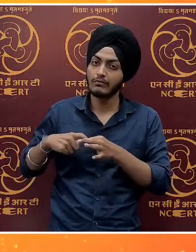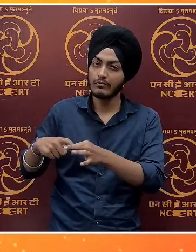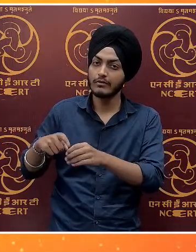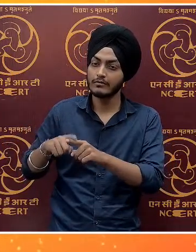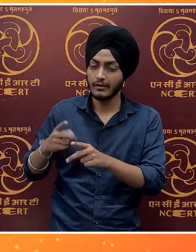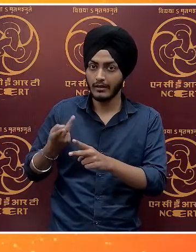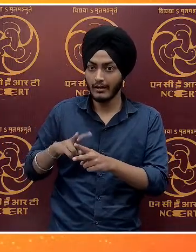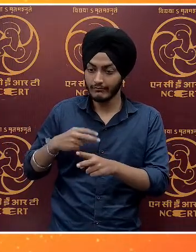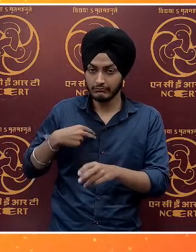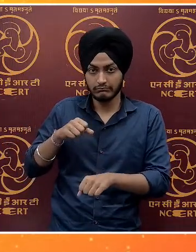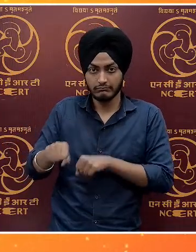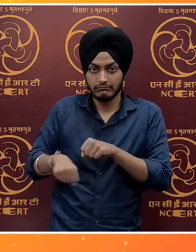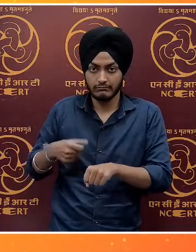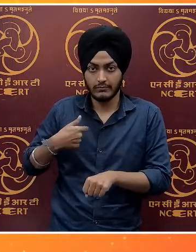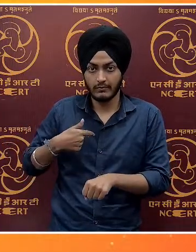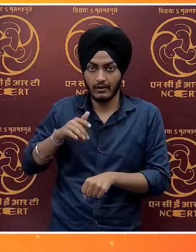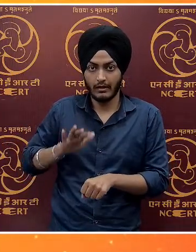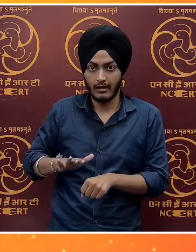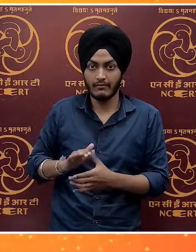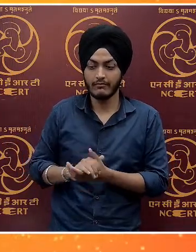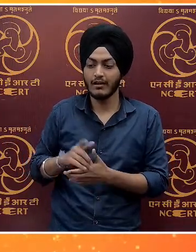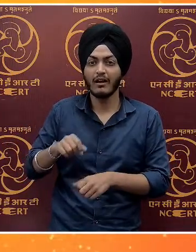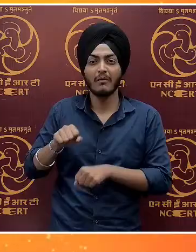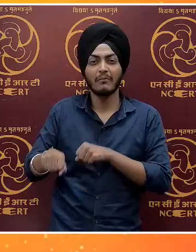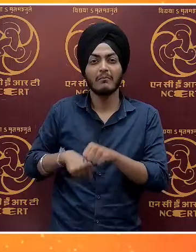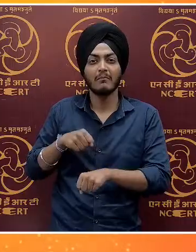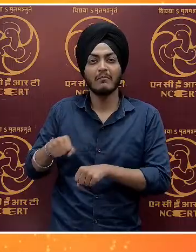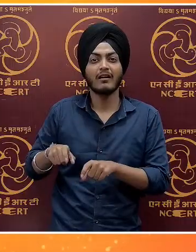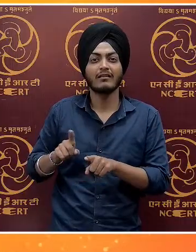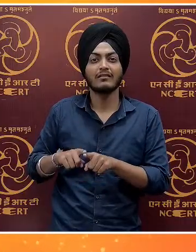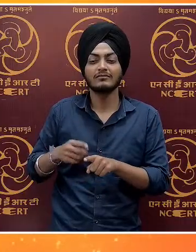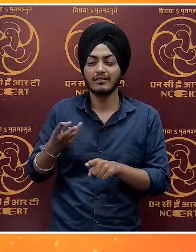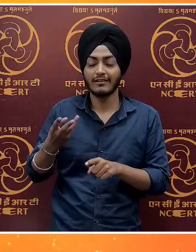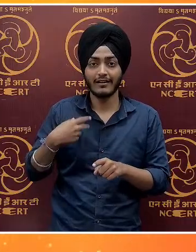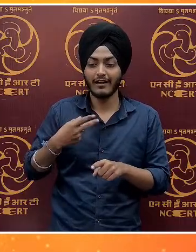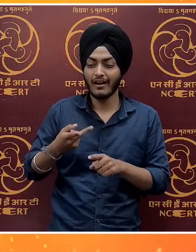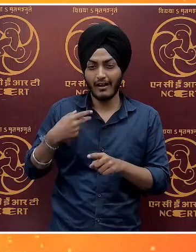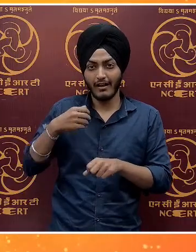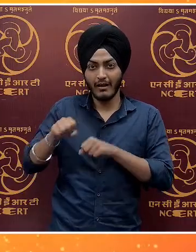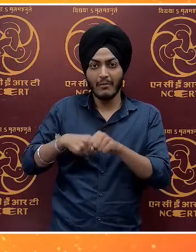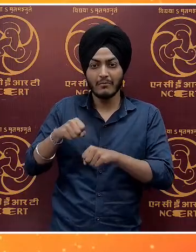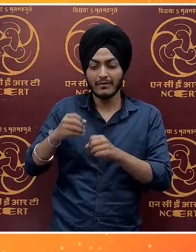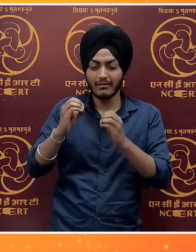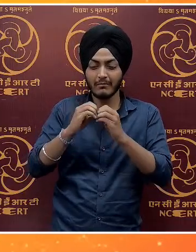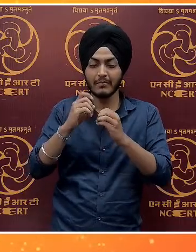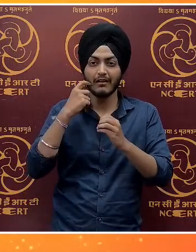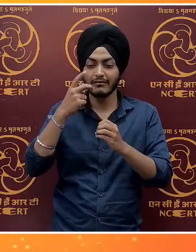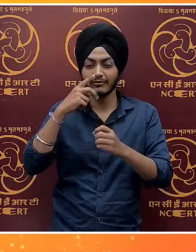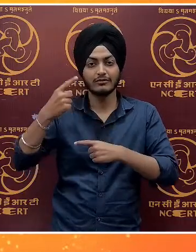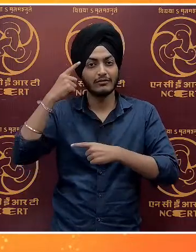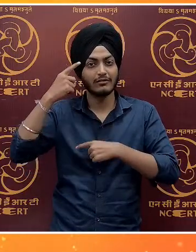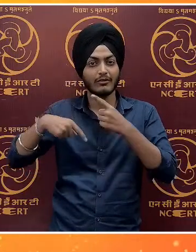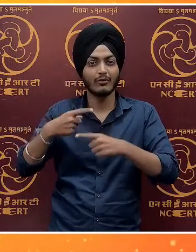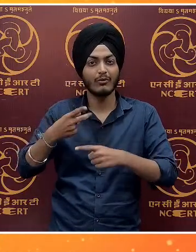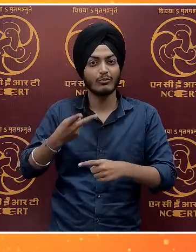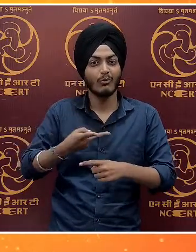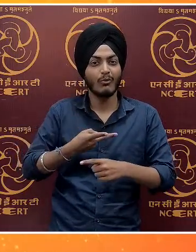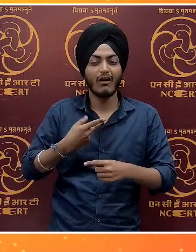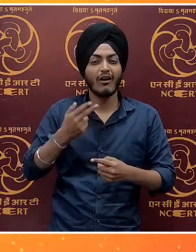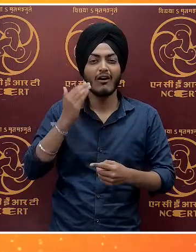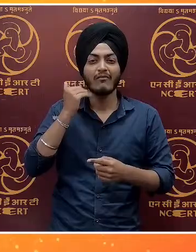a bicycle here. Bicycle means what? Why not a tricycle? It's a very good question. Can